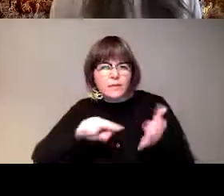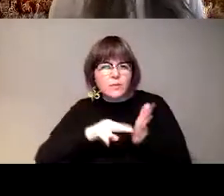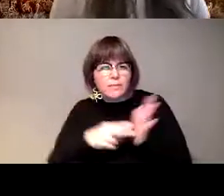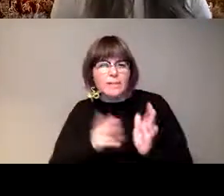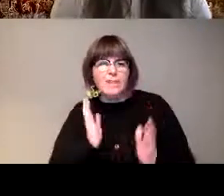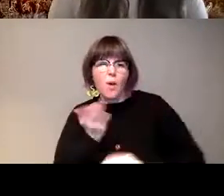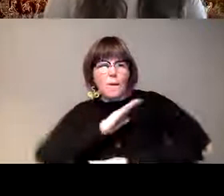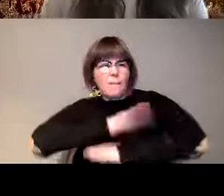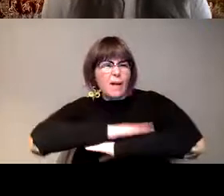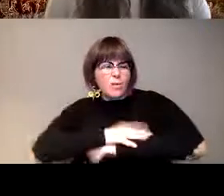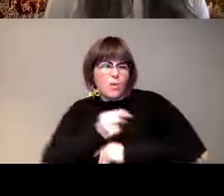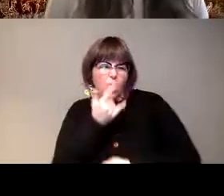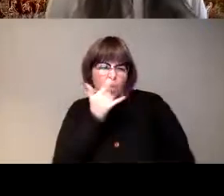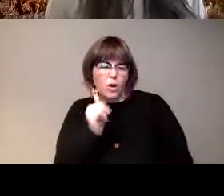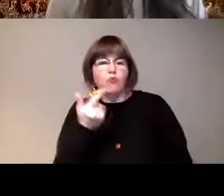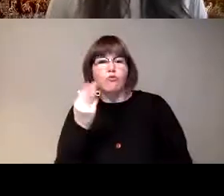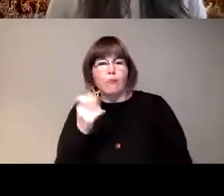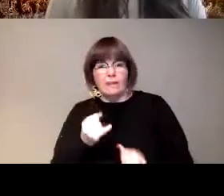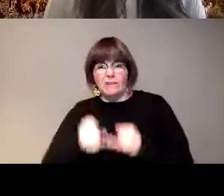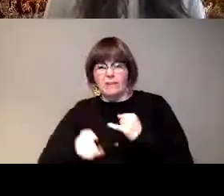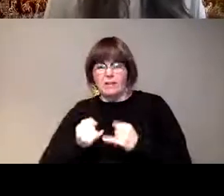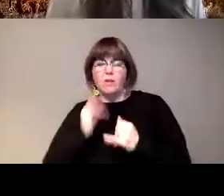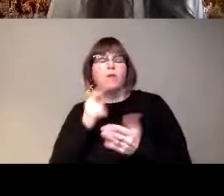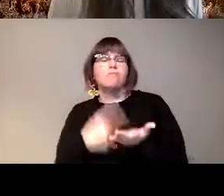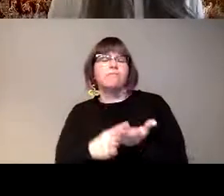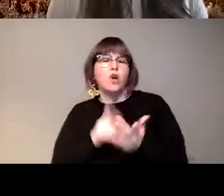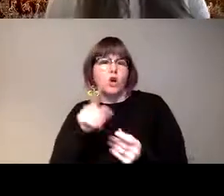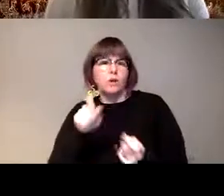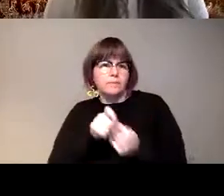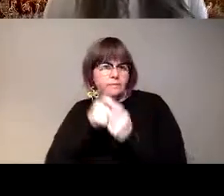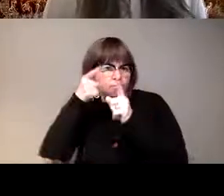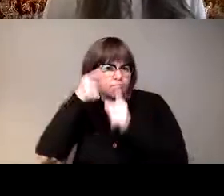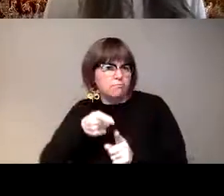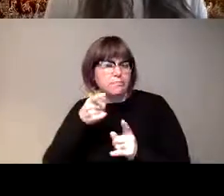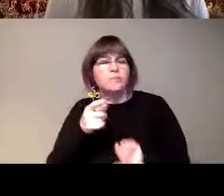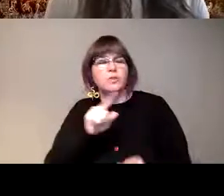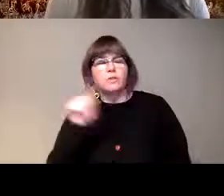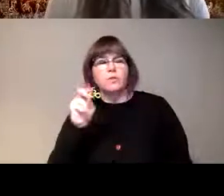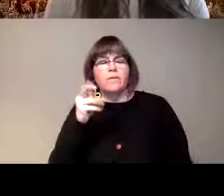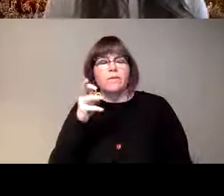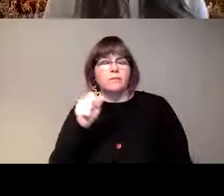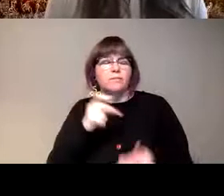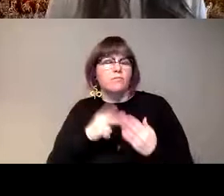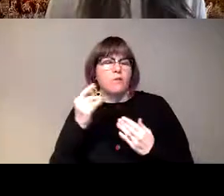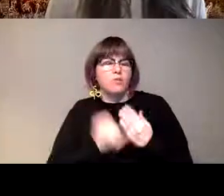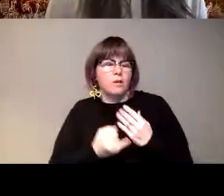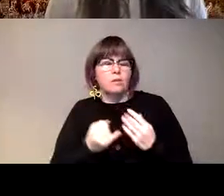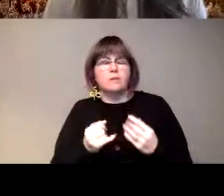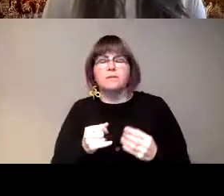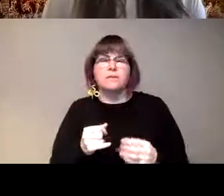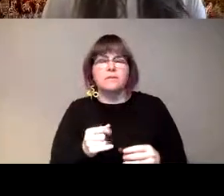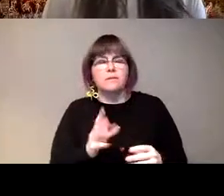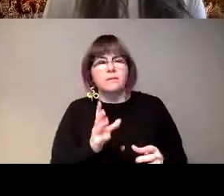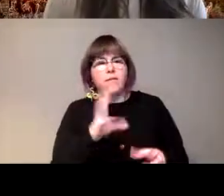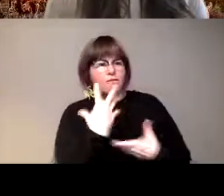platform. And then Grace, at the end, will talk a bit about her specific Zooniverse project getting faith-based communities involved